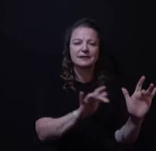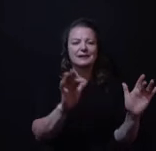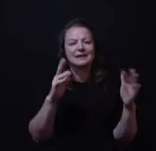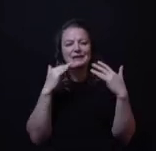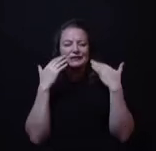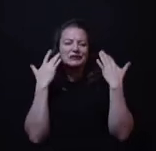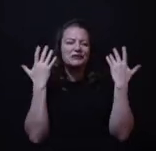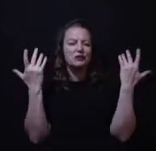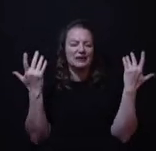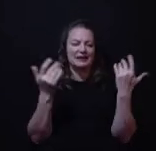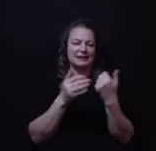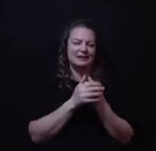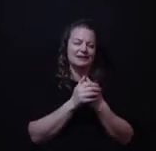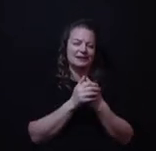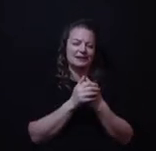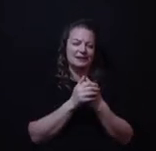cheerfulness.